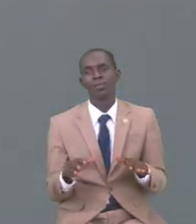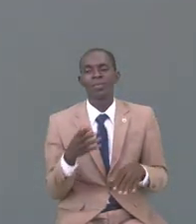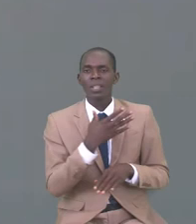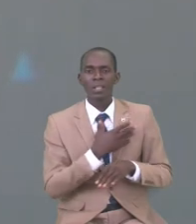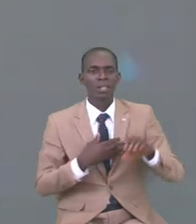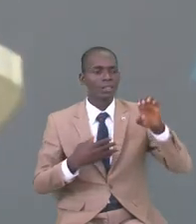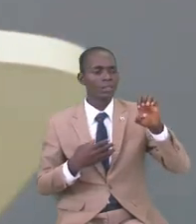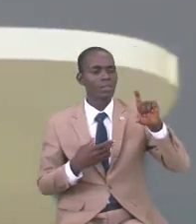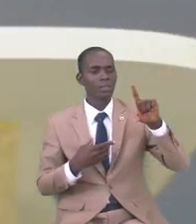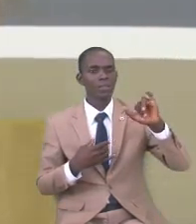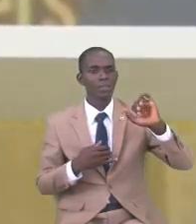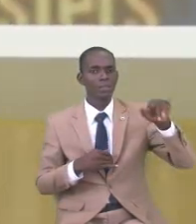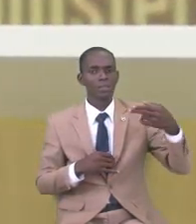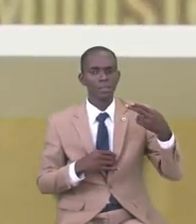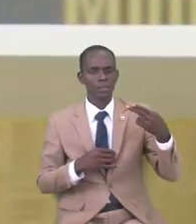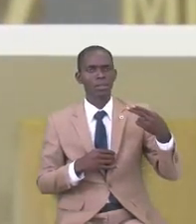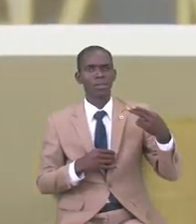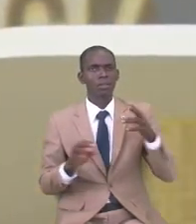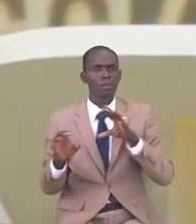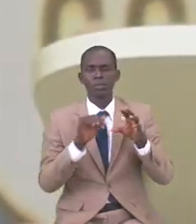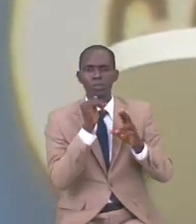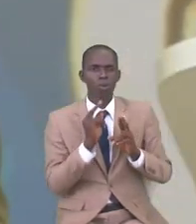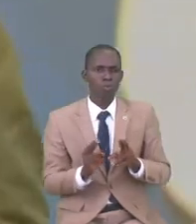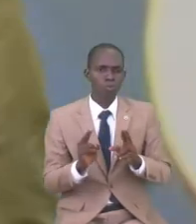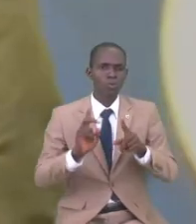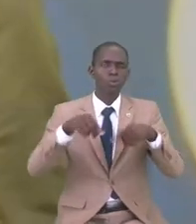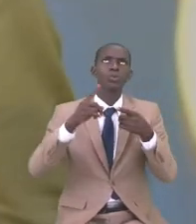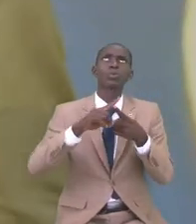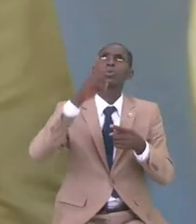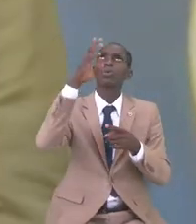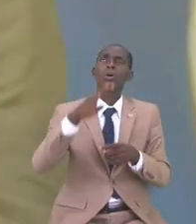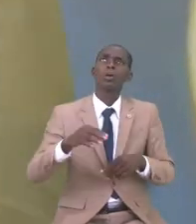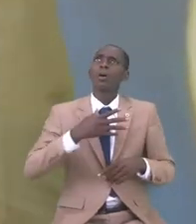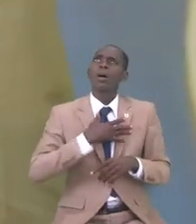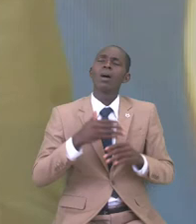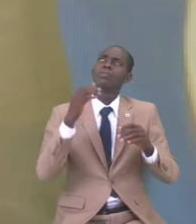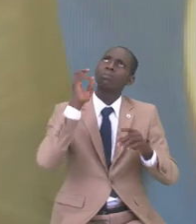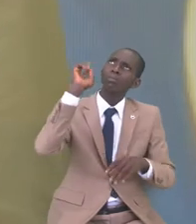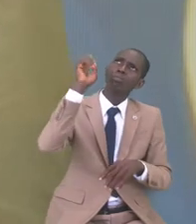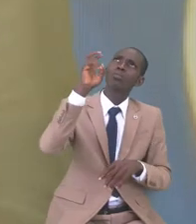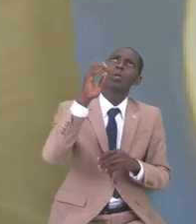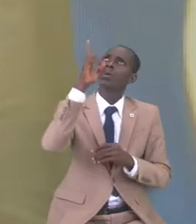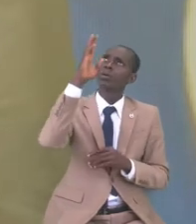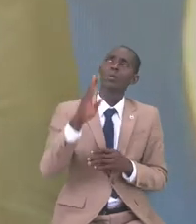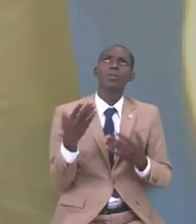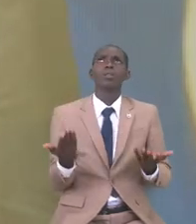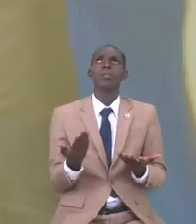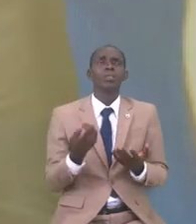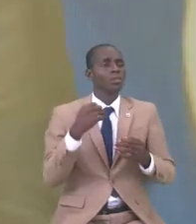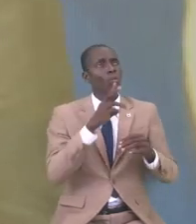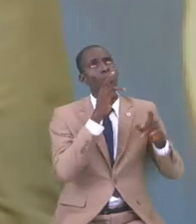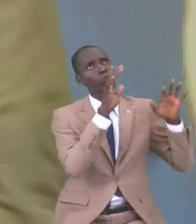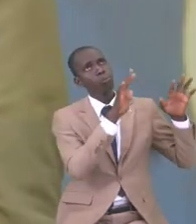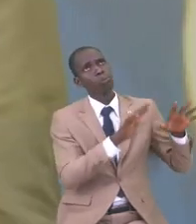did not hurriedly go to the presence of God and knock at the door of God. God, the brook is